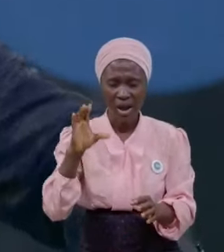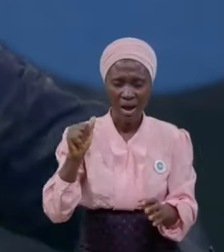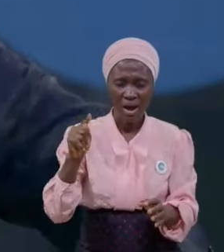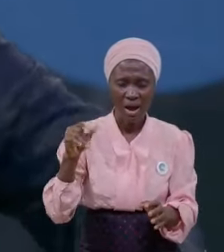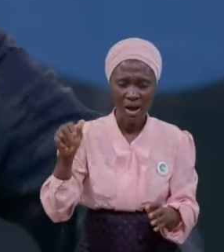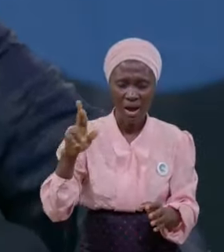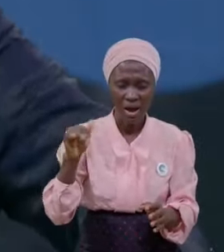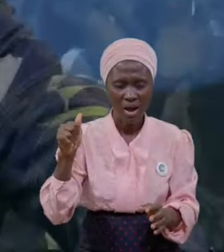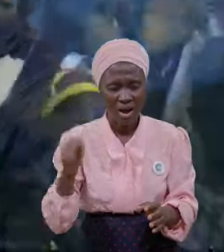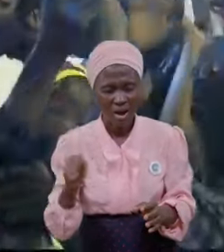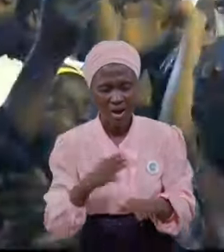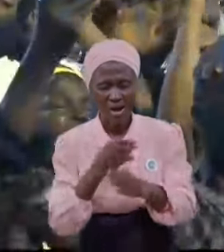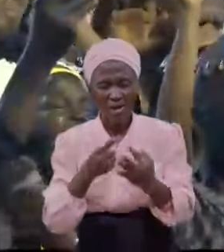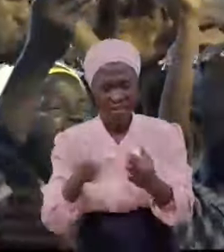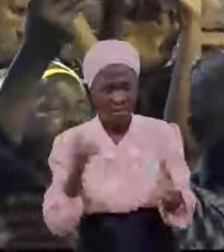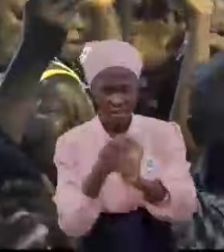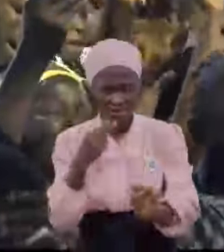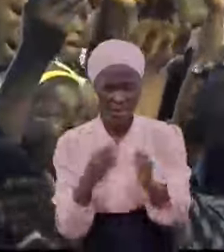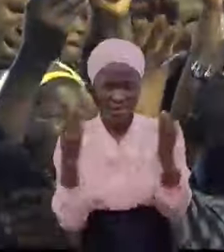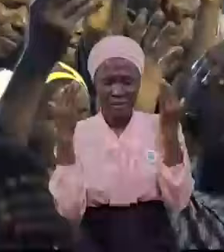in Jesus' name.